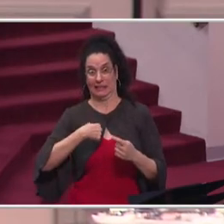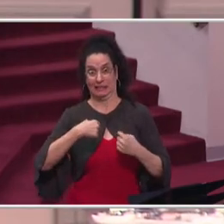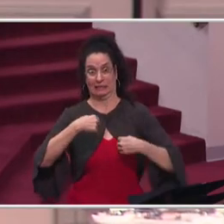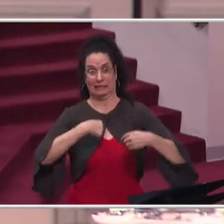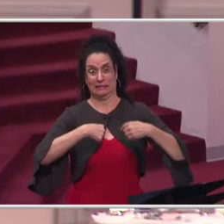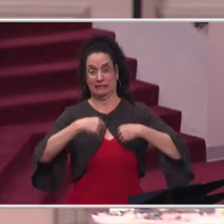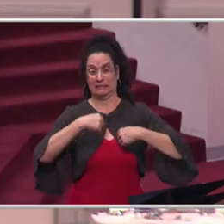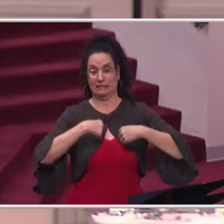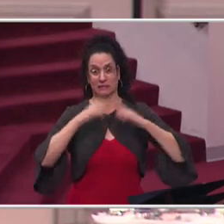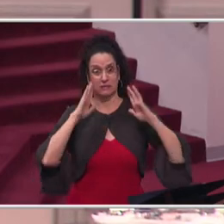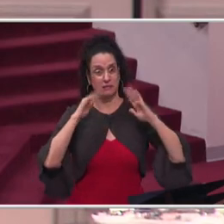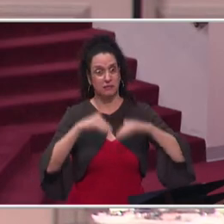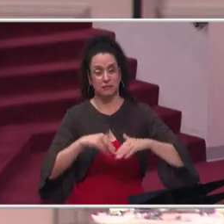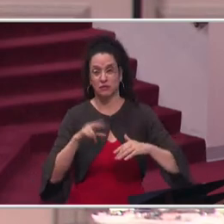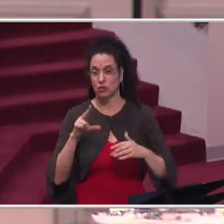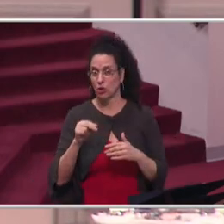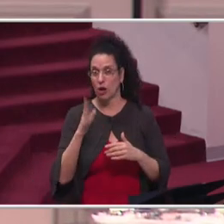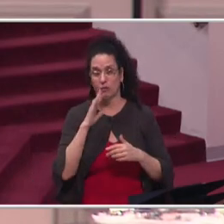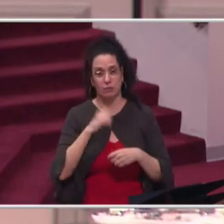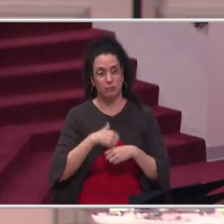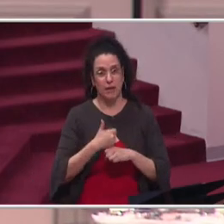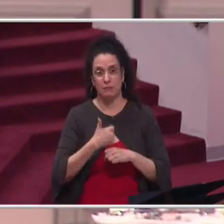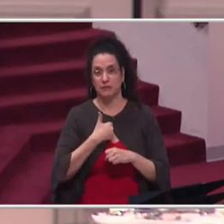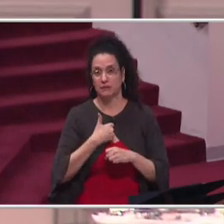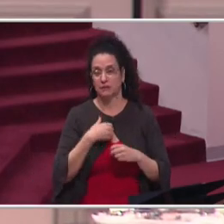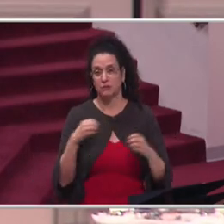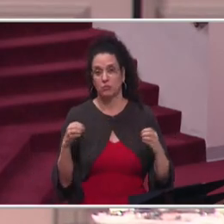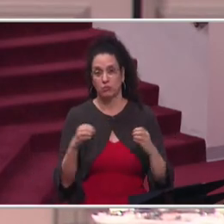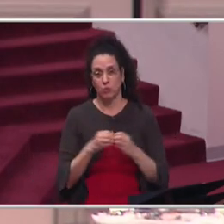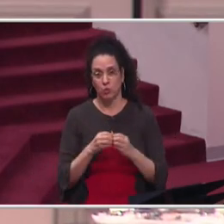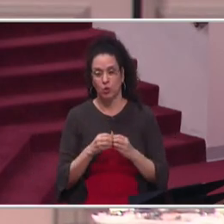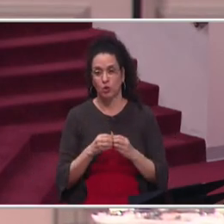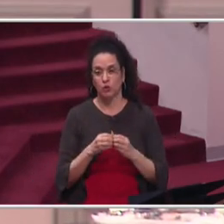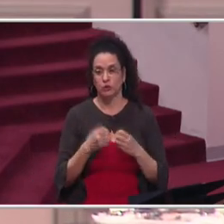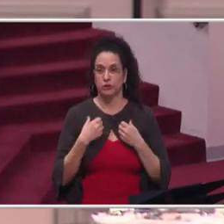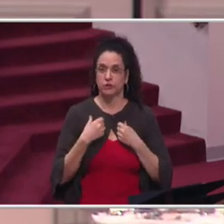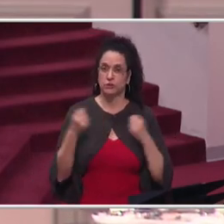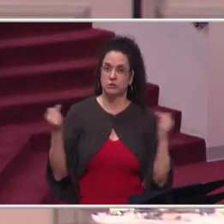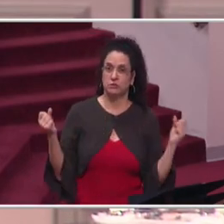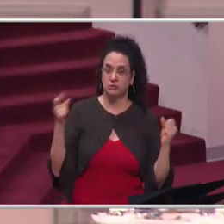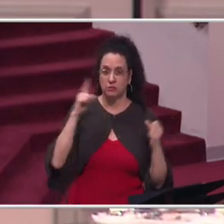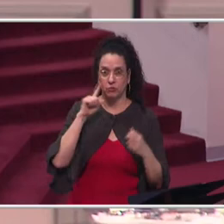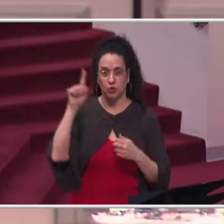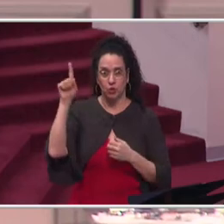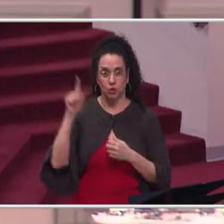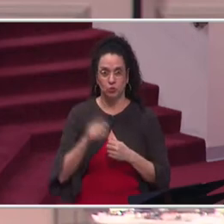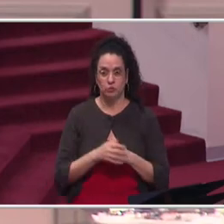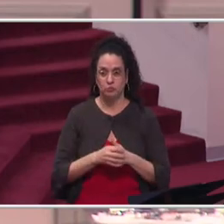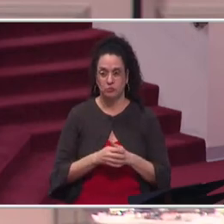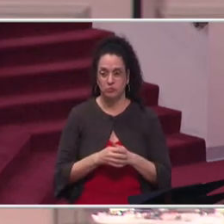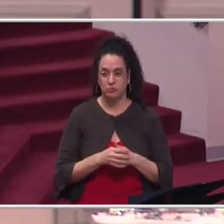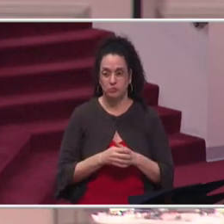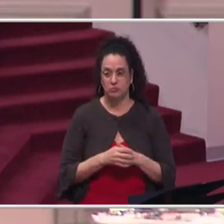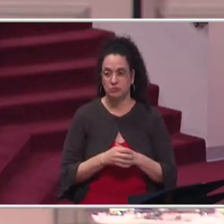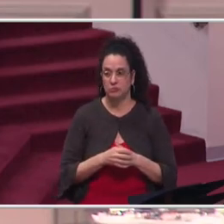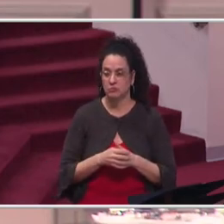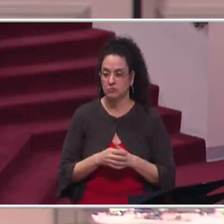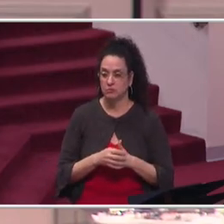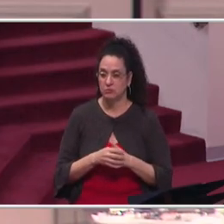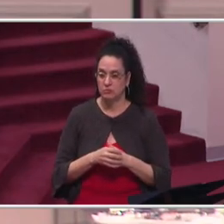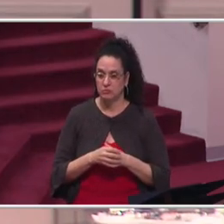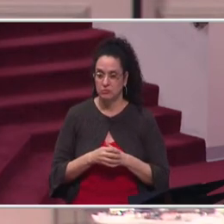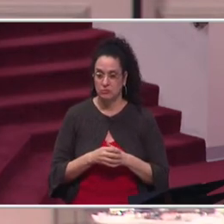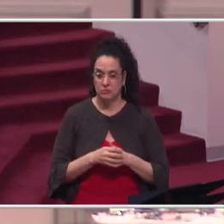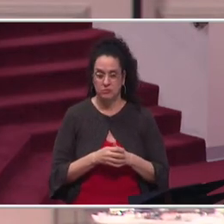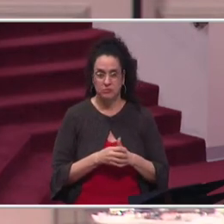make myself more vulnerable to you so that you can do in my life what is pleasing to you.